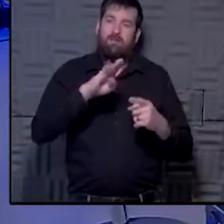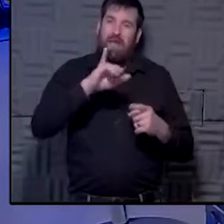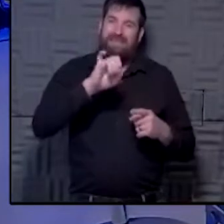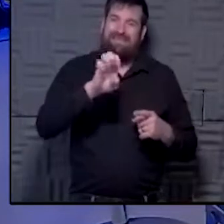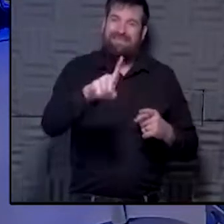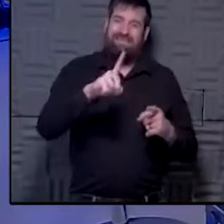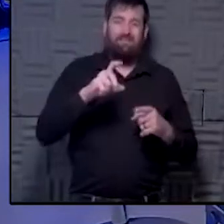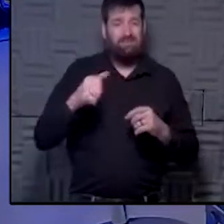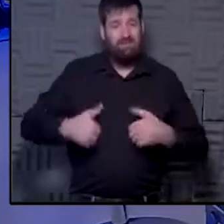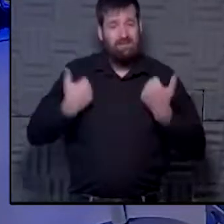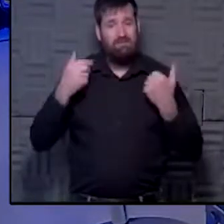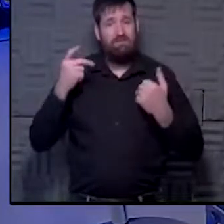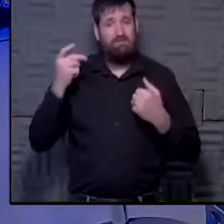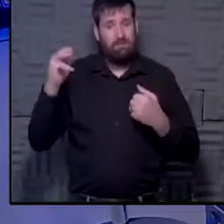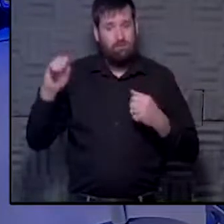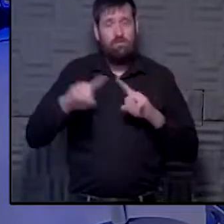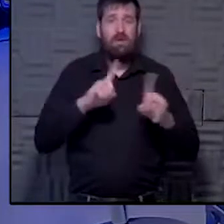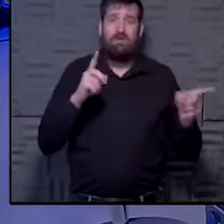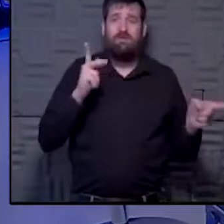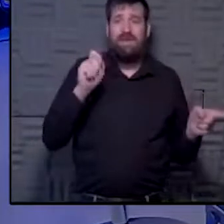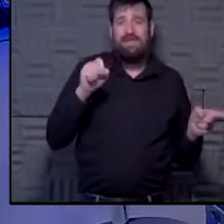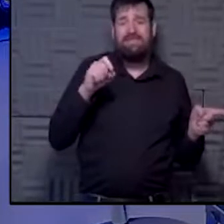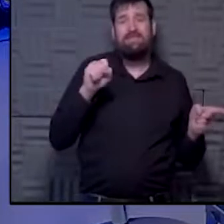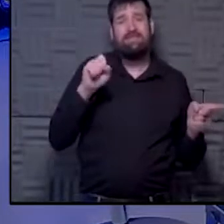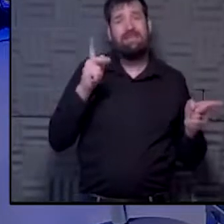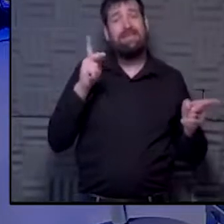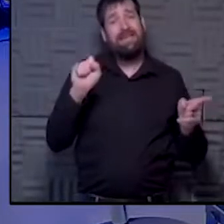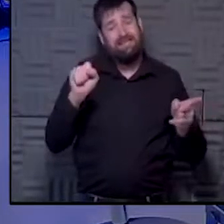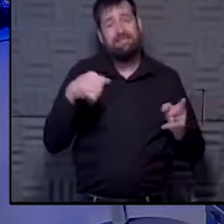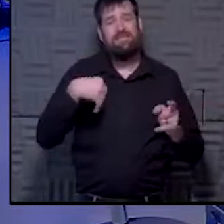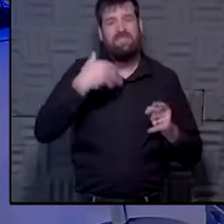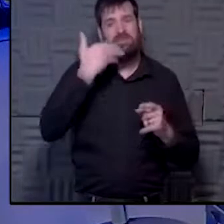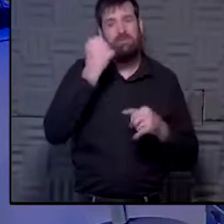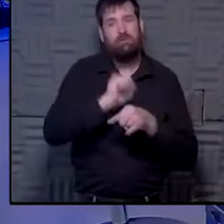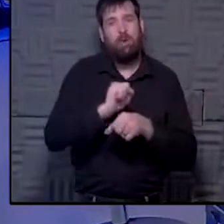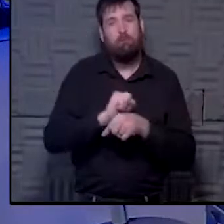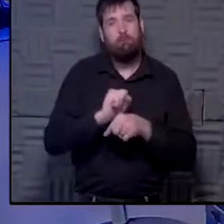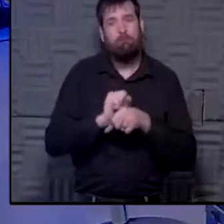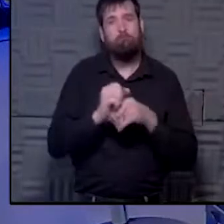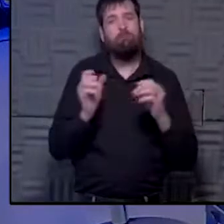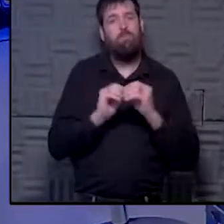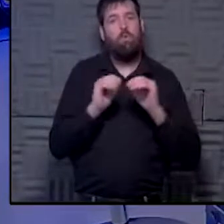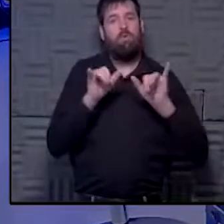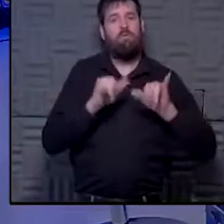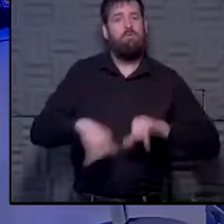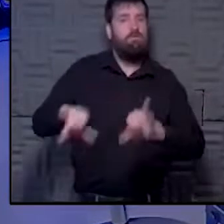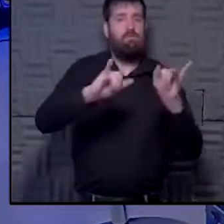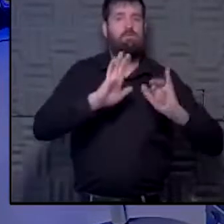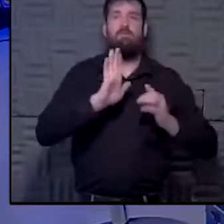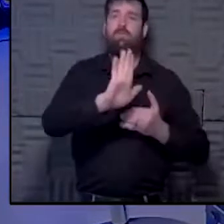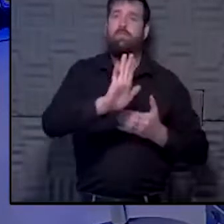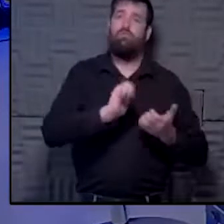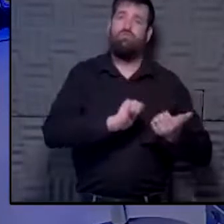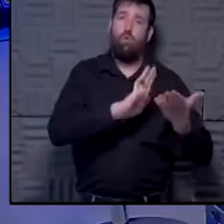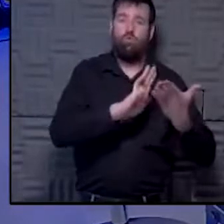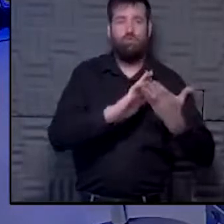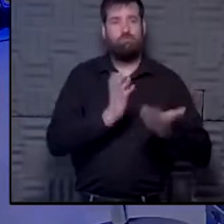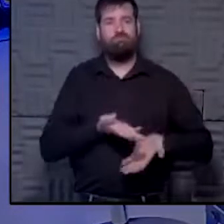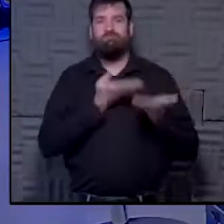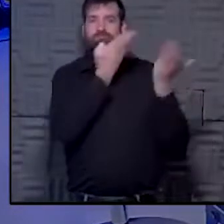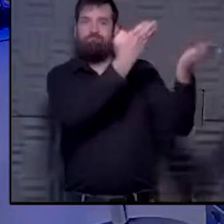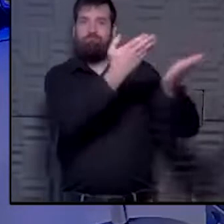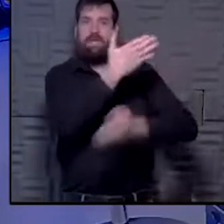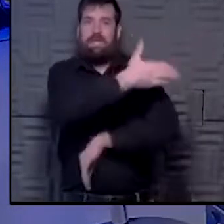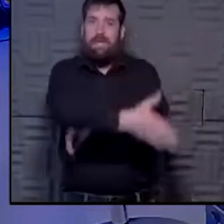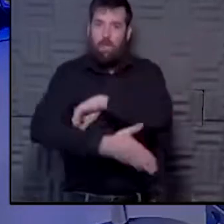resident, but I think Kansas has done a little better job because they've been pretty consistent on their approach. They turned it over to the counties, and